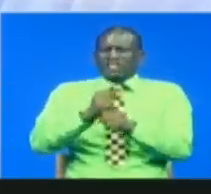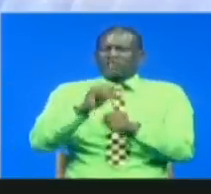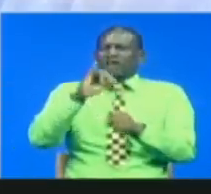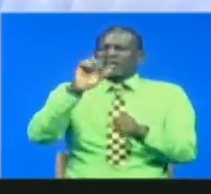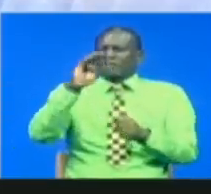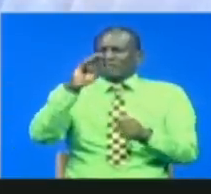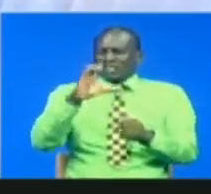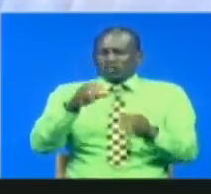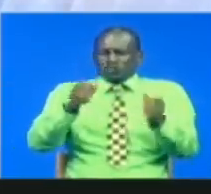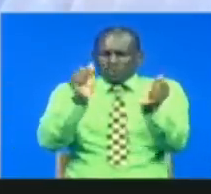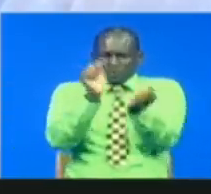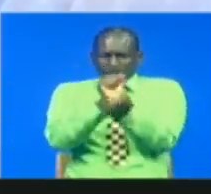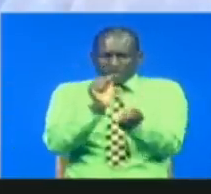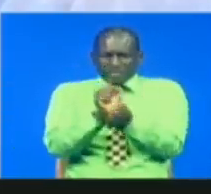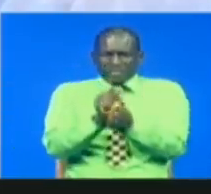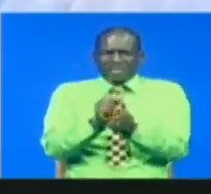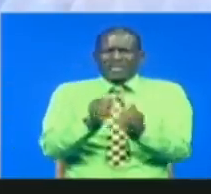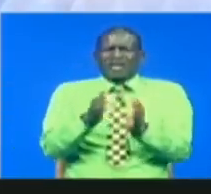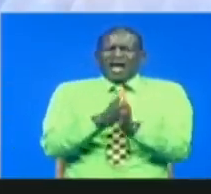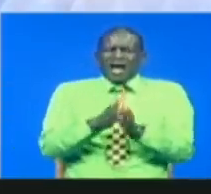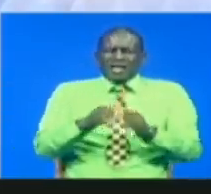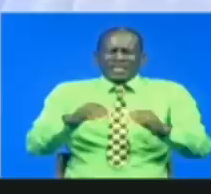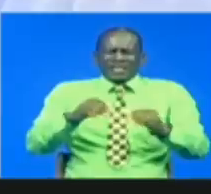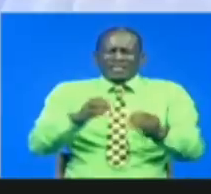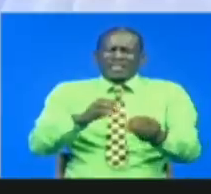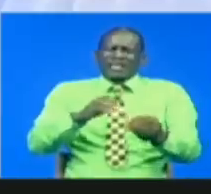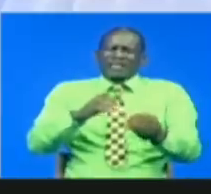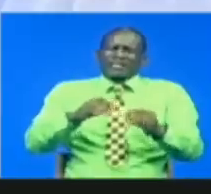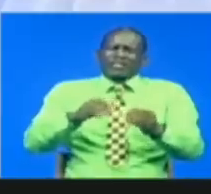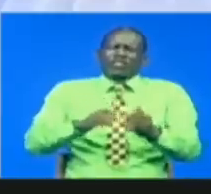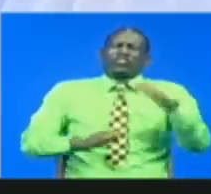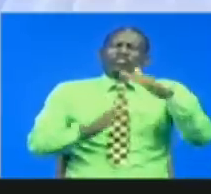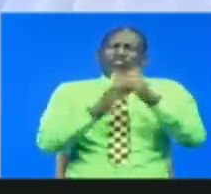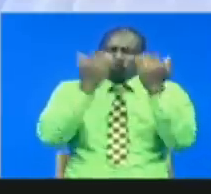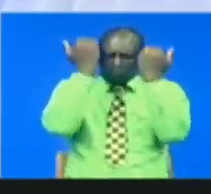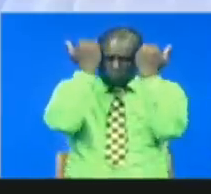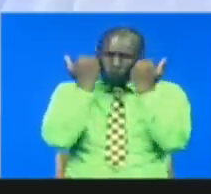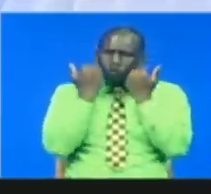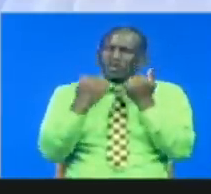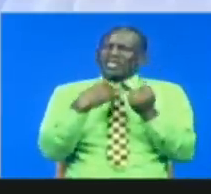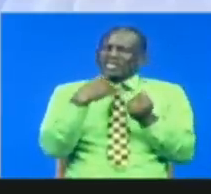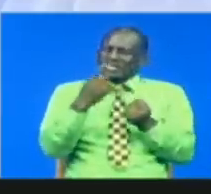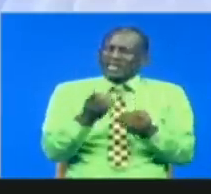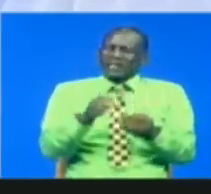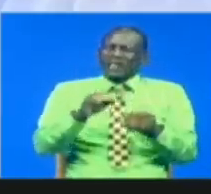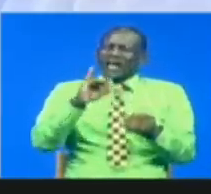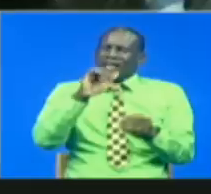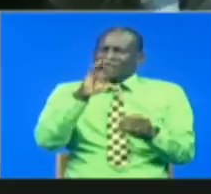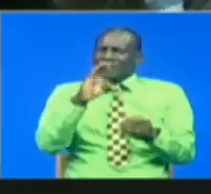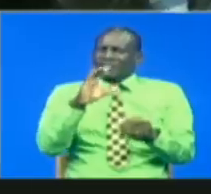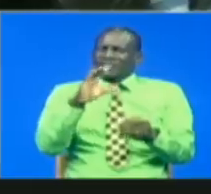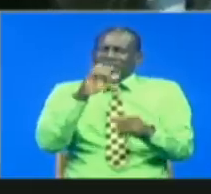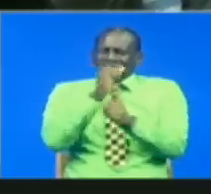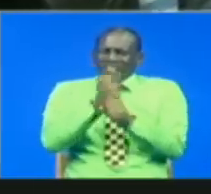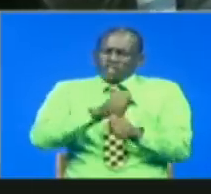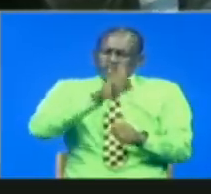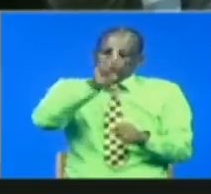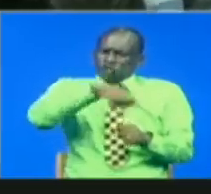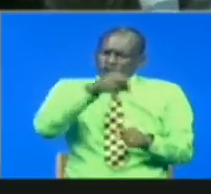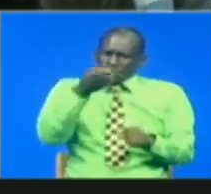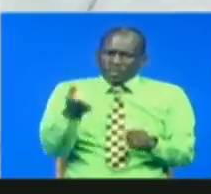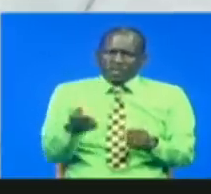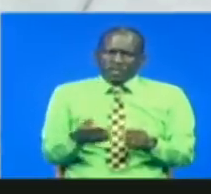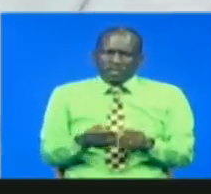dealt with. And yet, the finding of the Supreme Court is they committed illegalities, irregularities. The